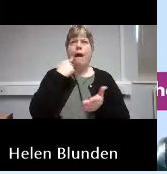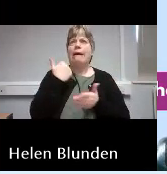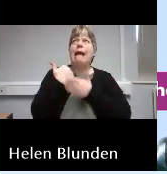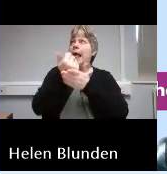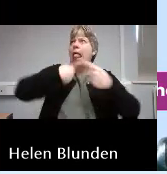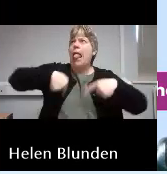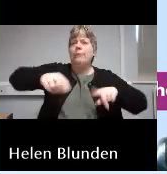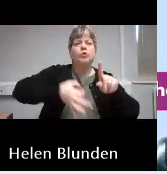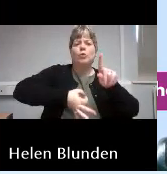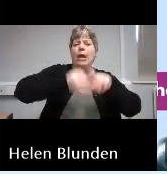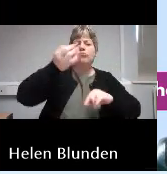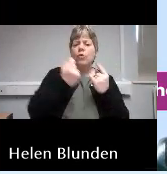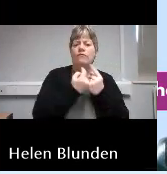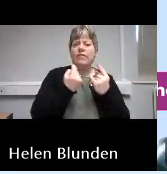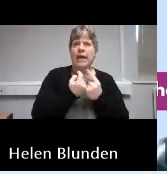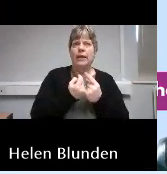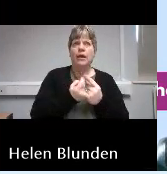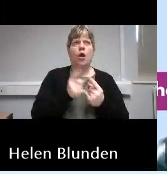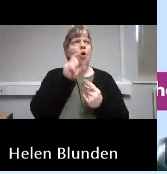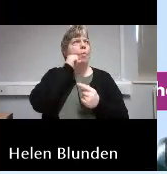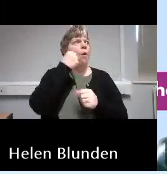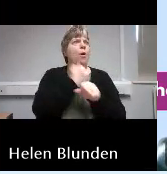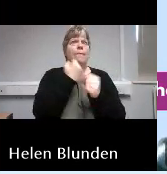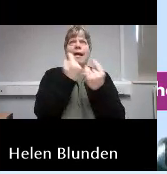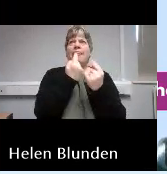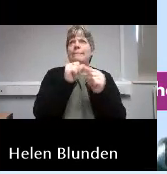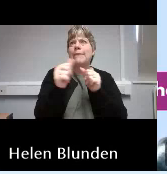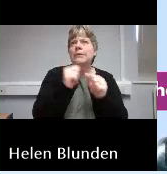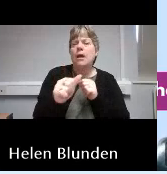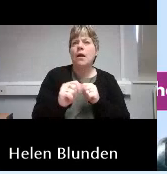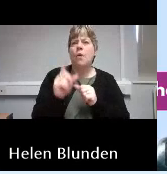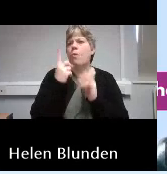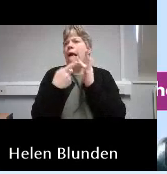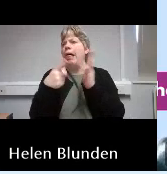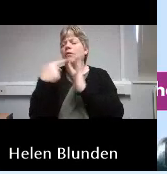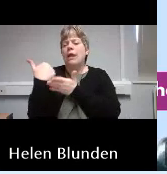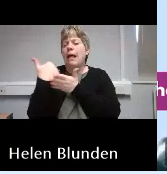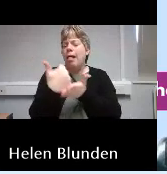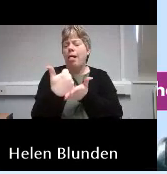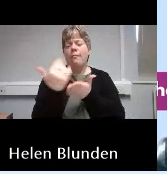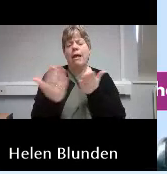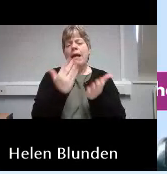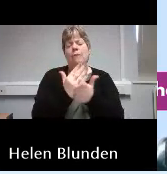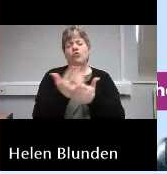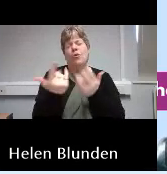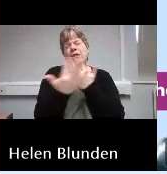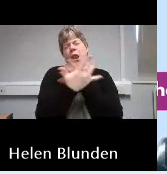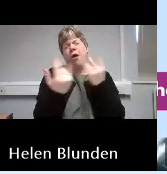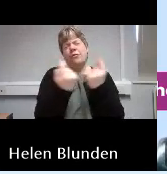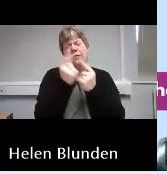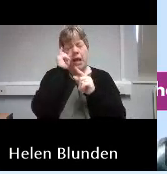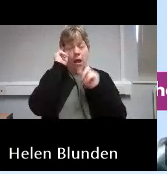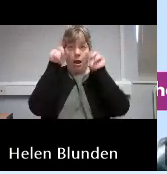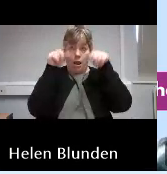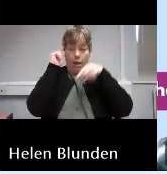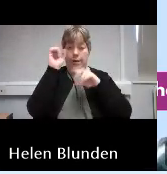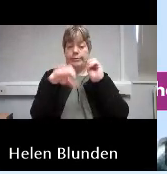improve things? What would make things better? What else might help? I'm sure there's lots of things that people can think